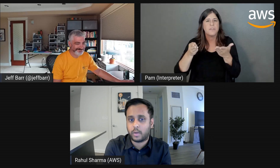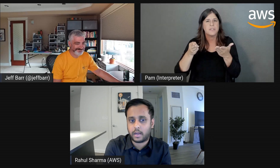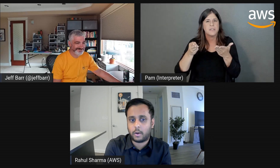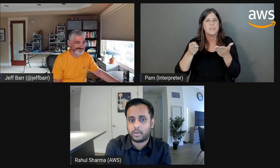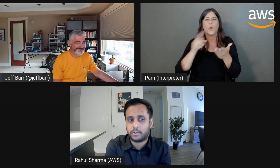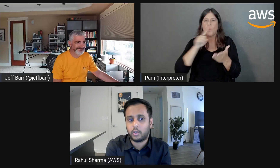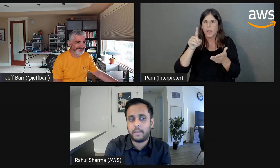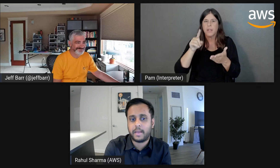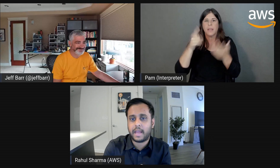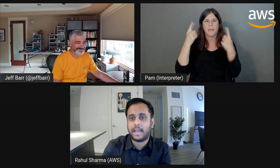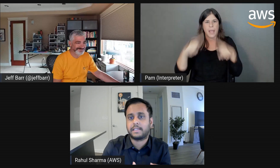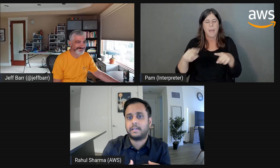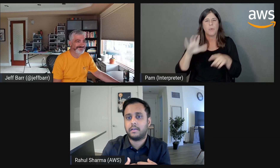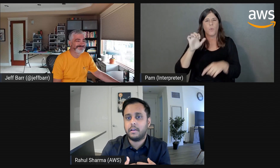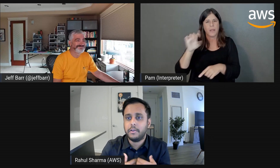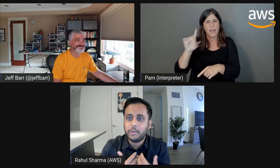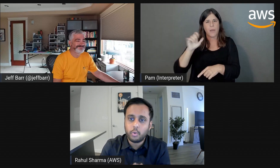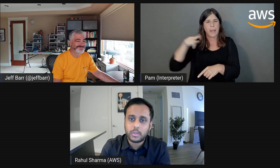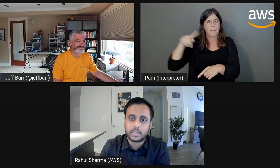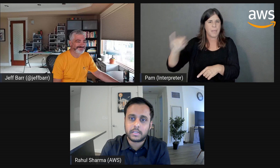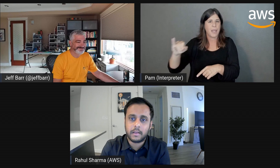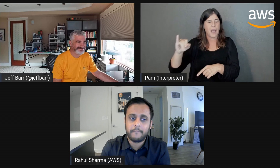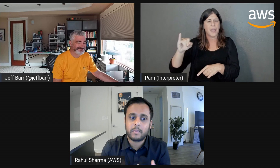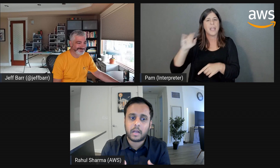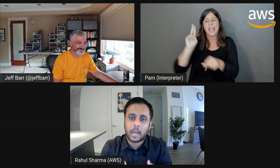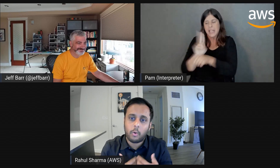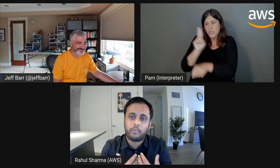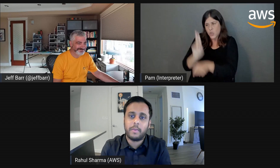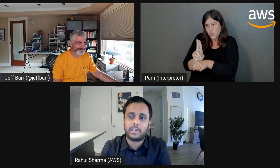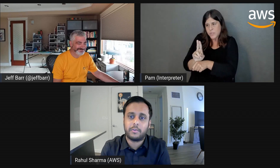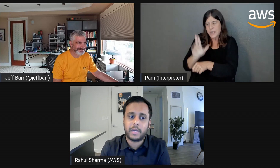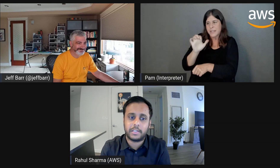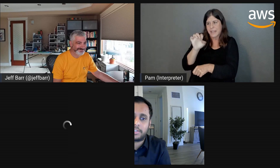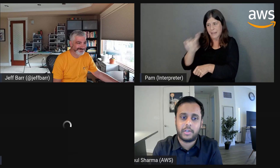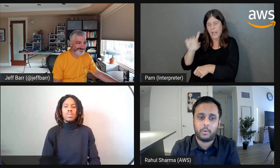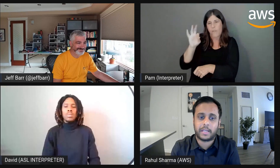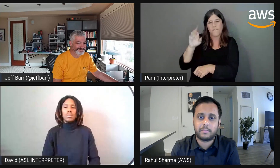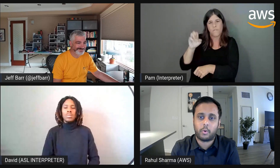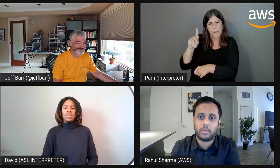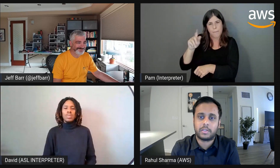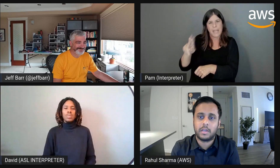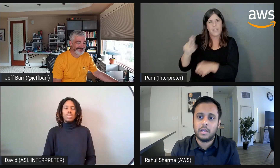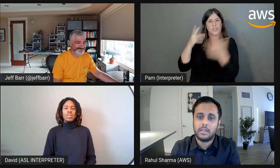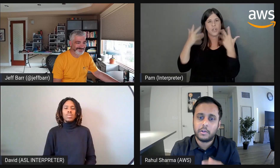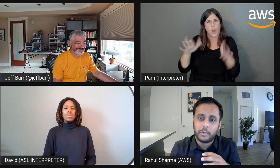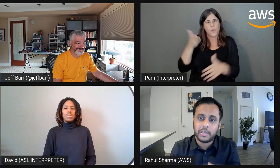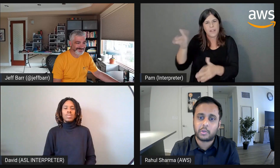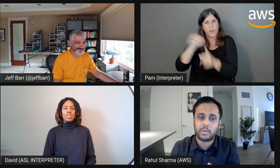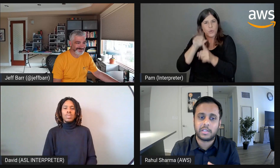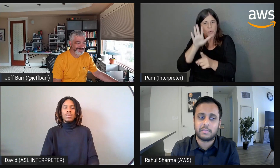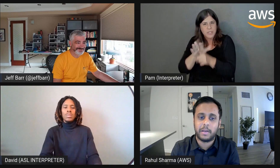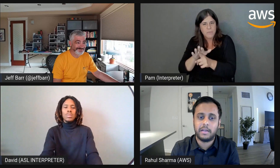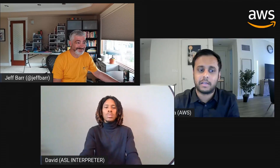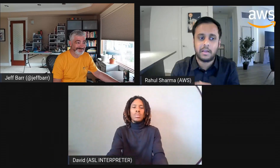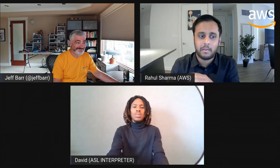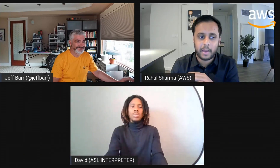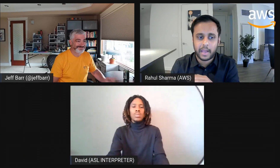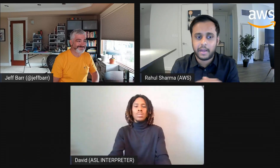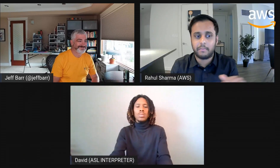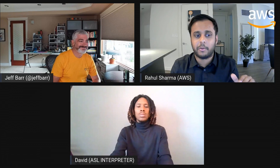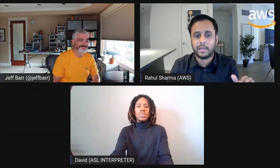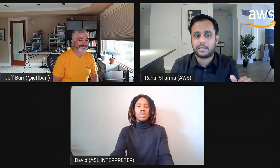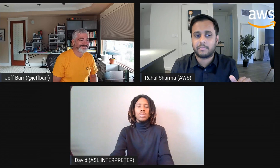place via Cloud Control API, as it uses the CloudFormation registry to expose the resources built